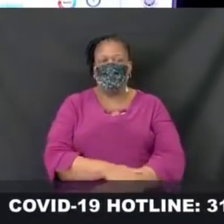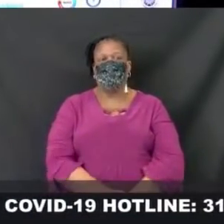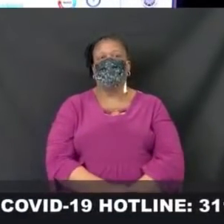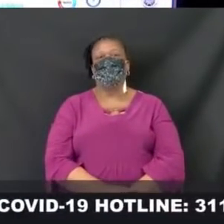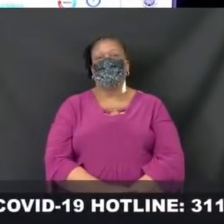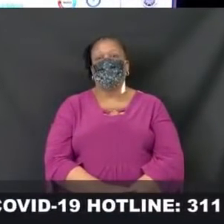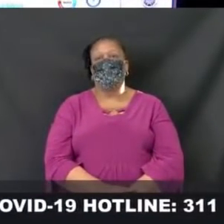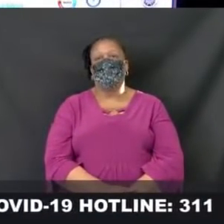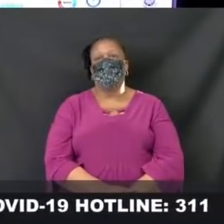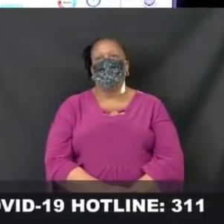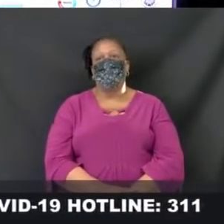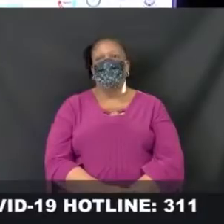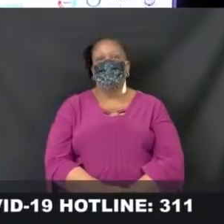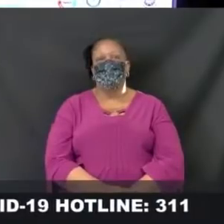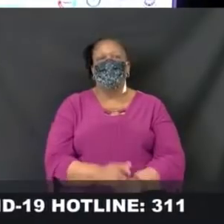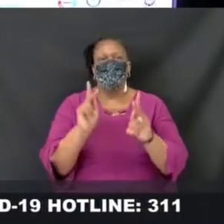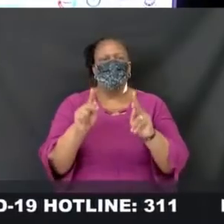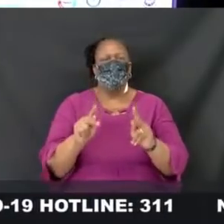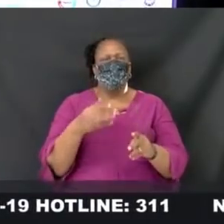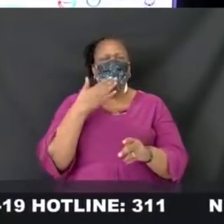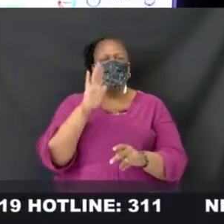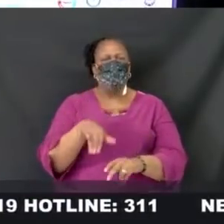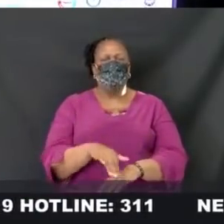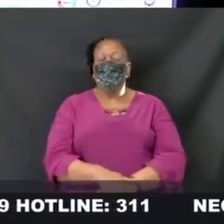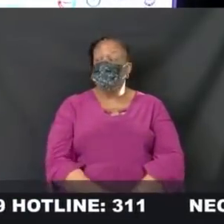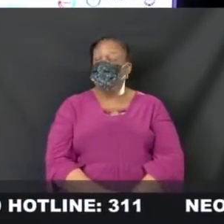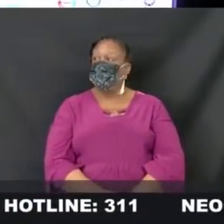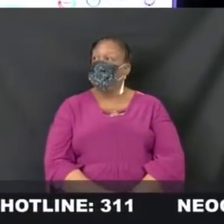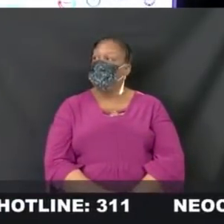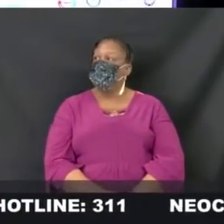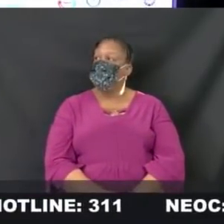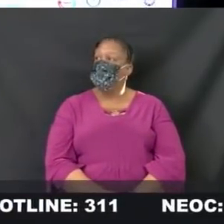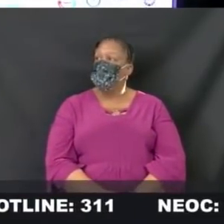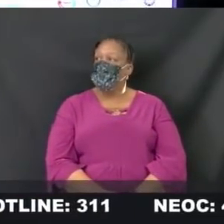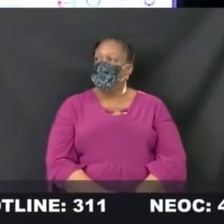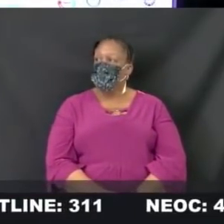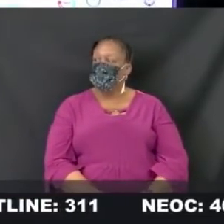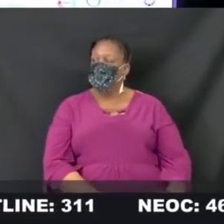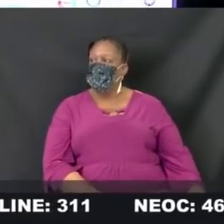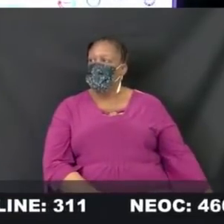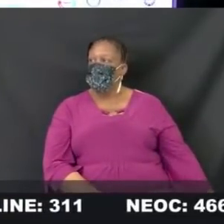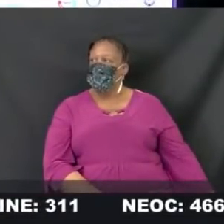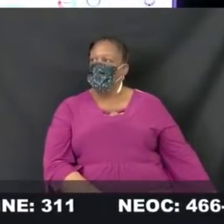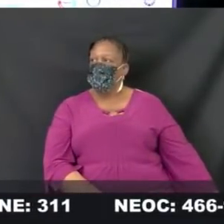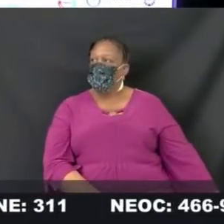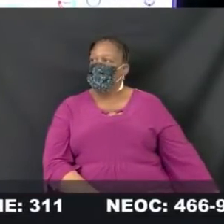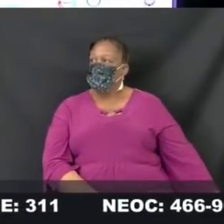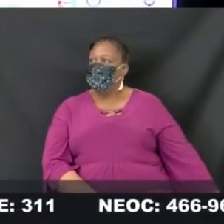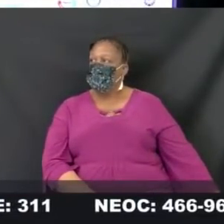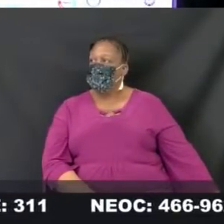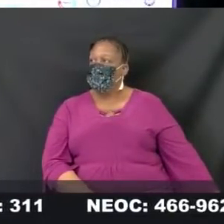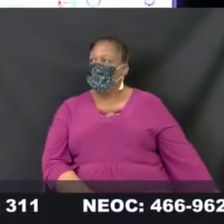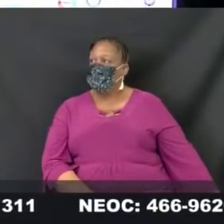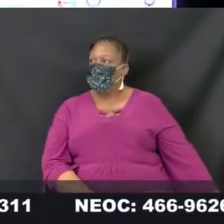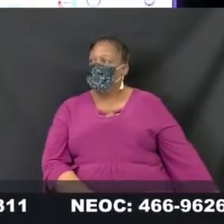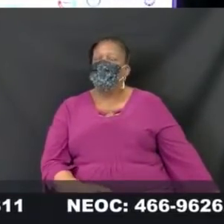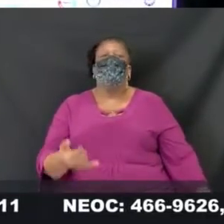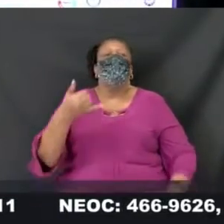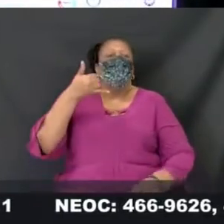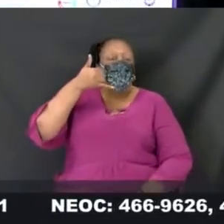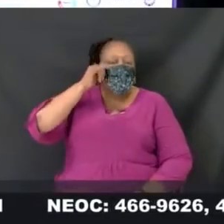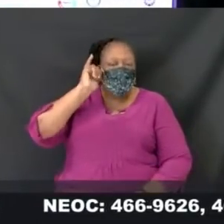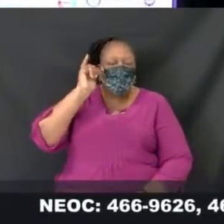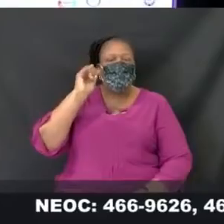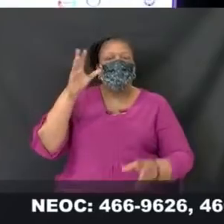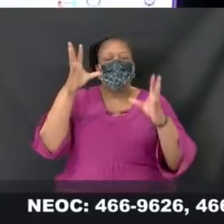assistance in this regard. Yesterday, the COVID-19 task force would have met with the St. Kitts and Nevis Athletic Association, and